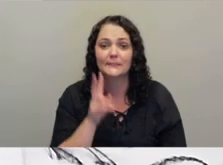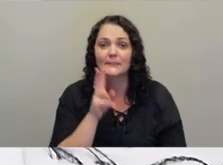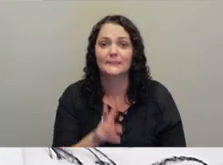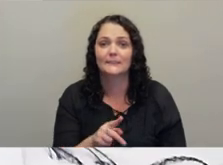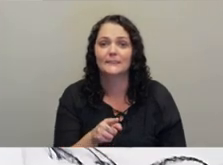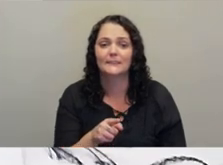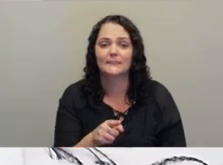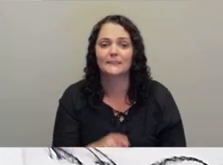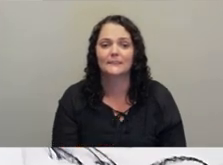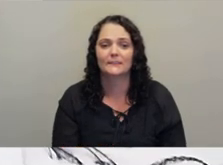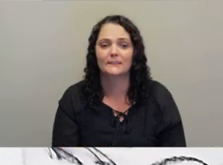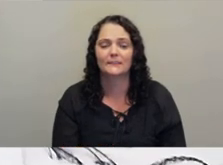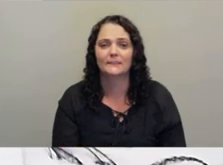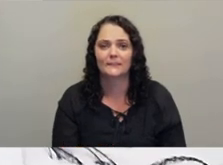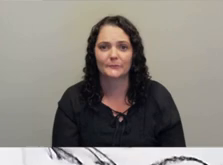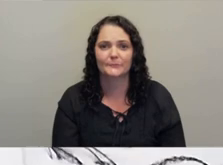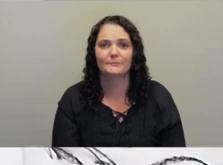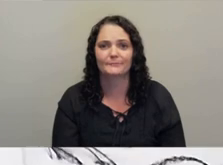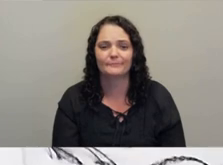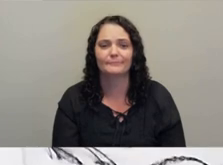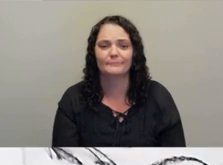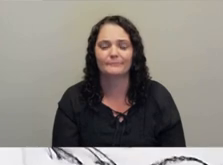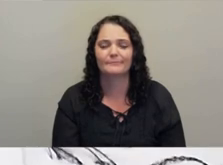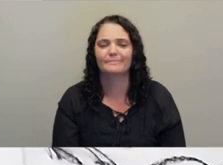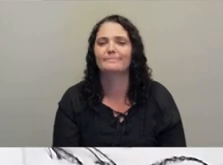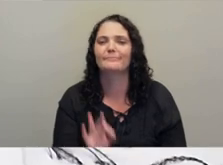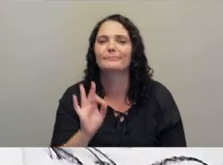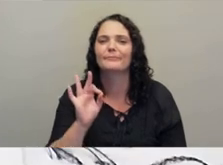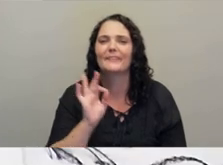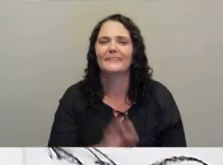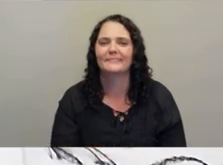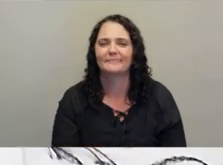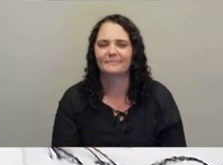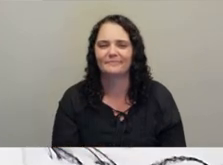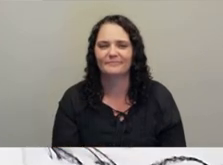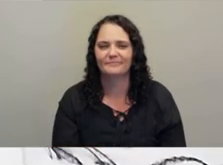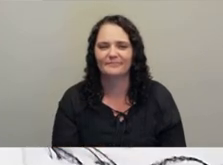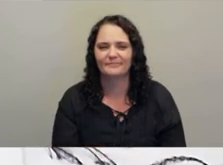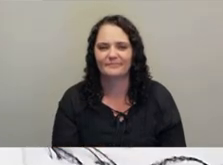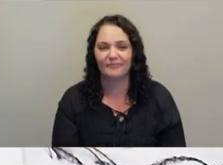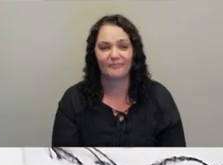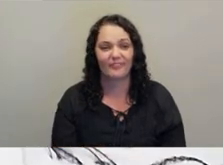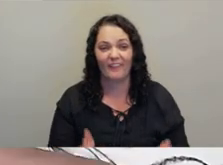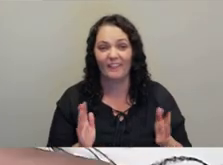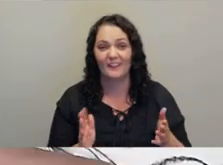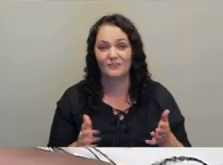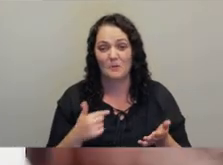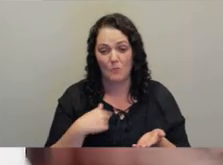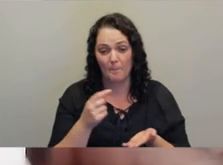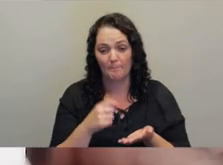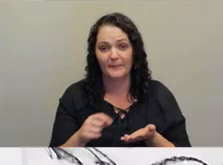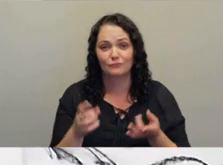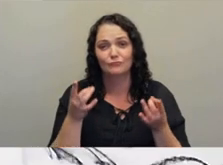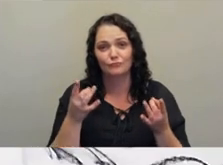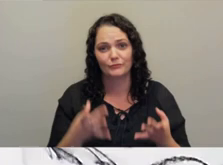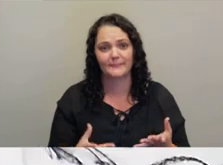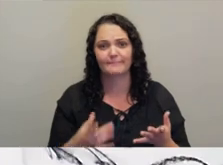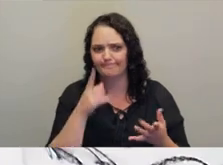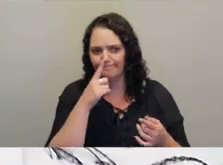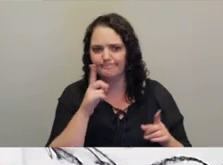everybody see that? There, yes, okay, perfect. And that's it, I am ready to draw.